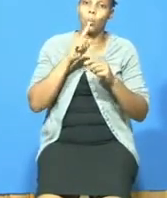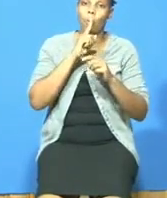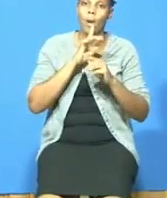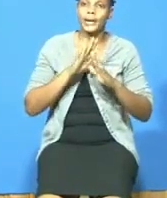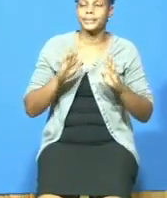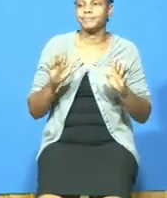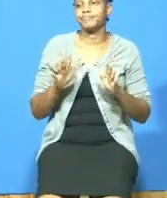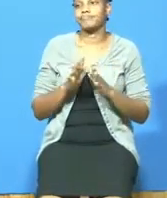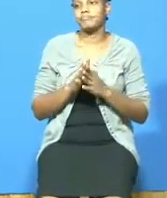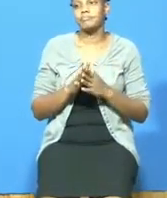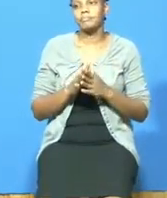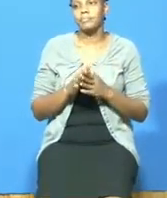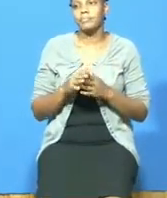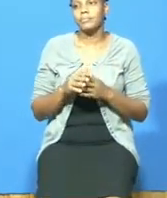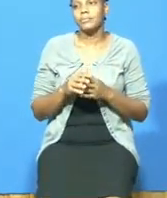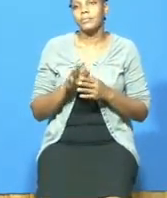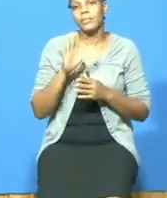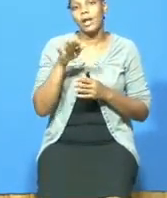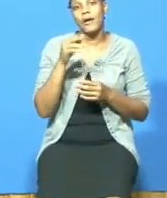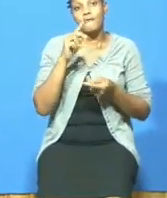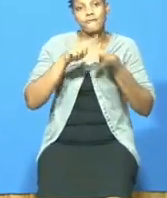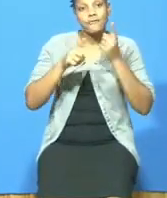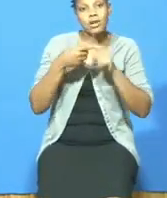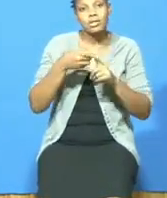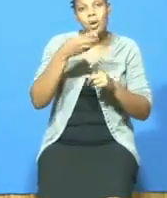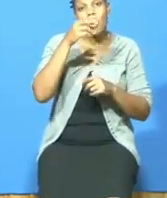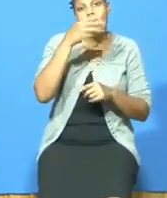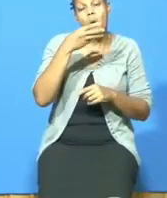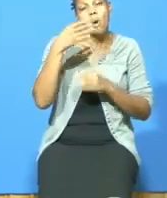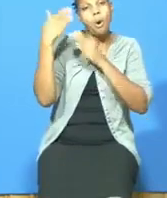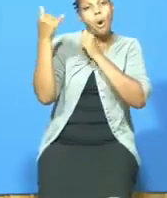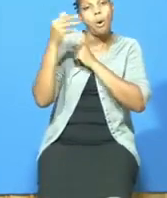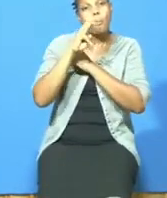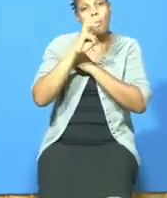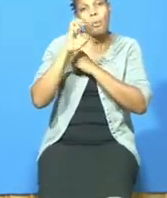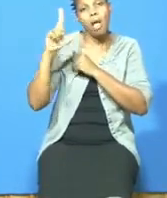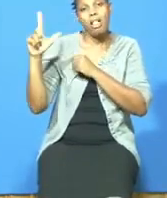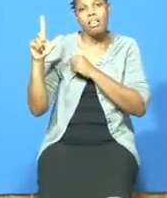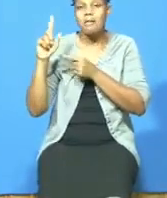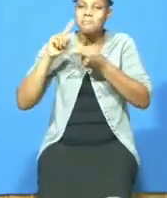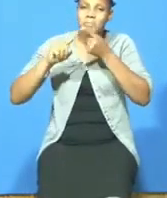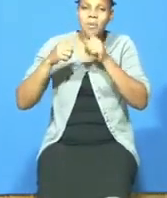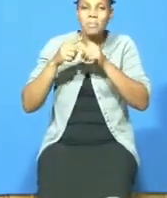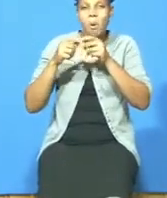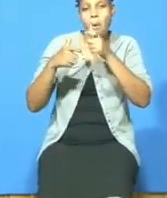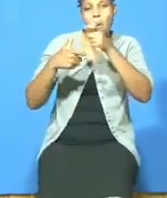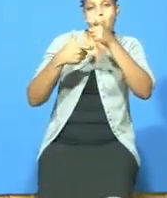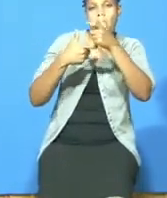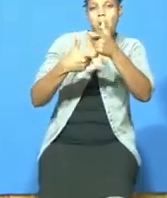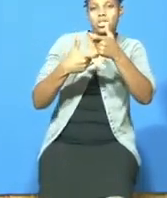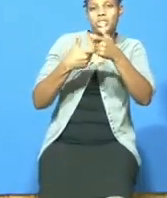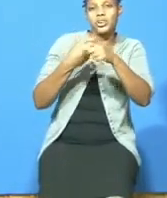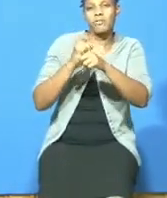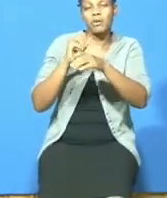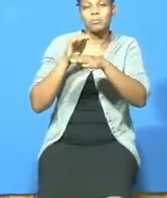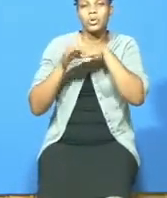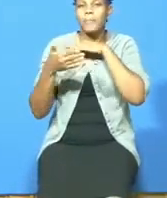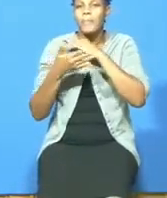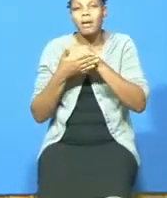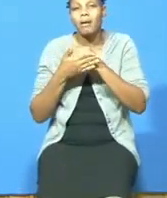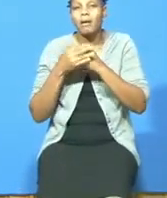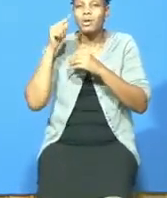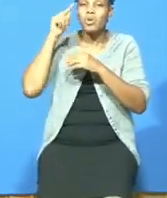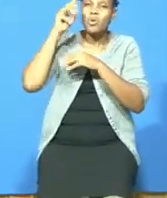Friends in Hopewell Square, friends across Jamaica, friends across the world, let